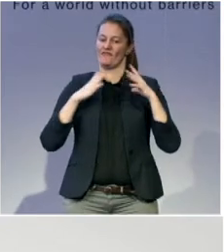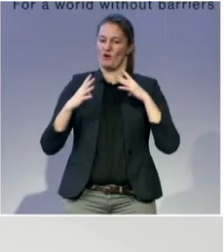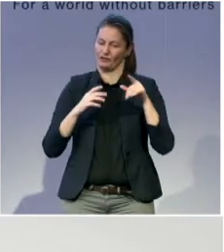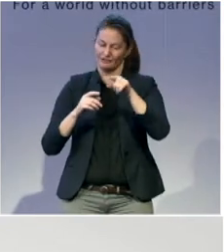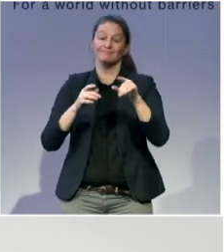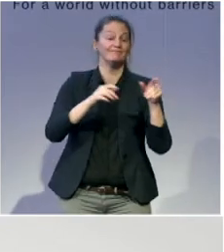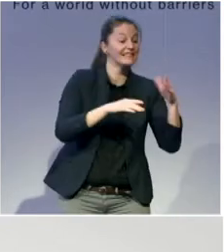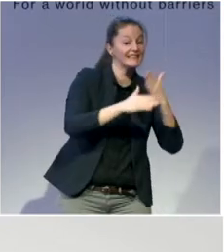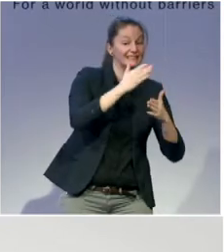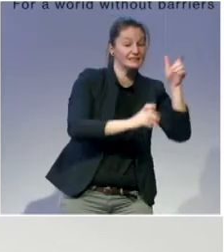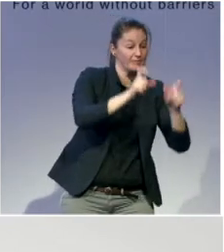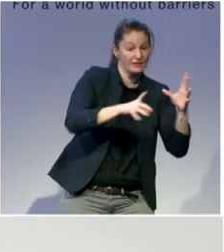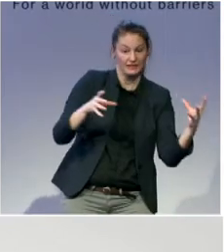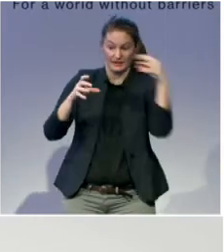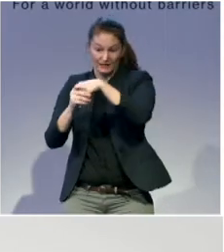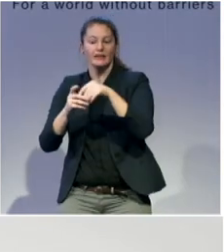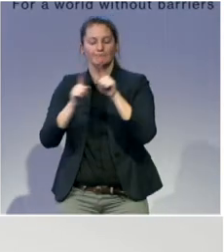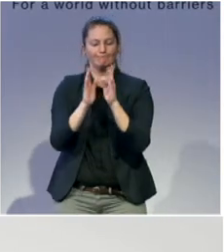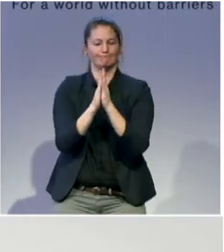This Way.